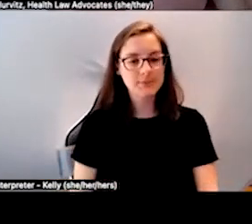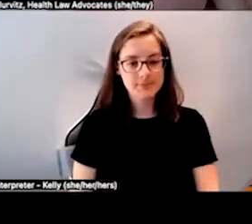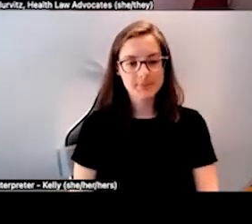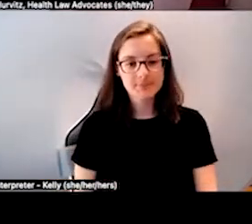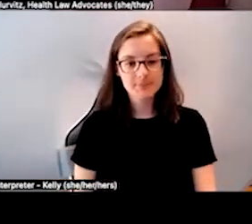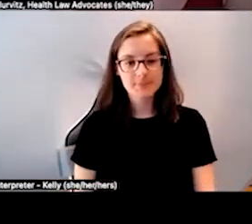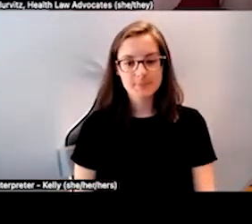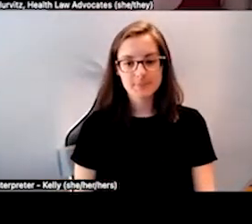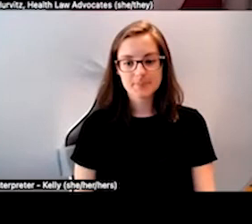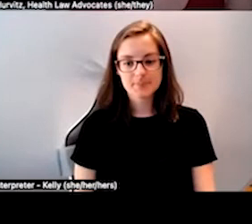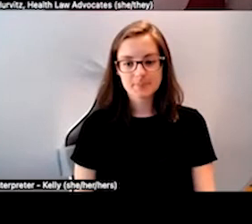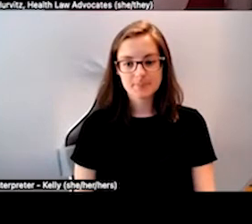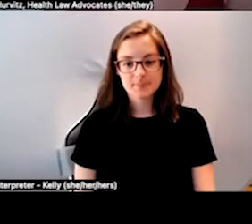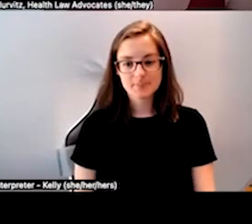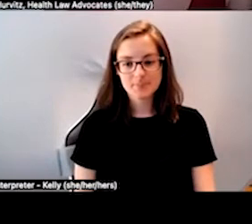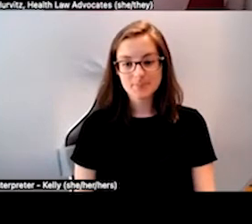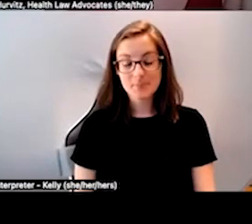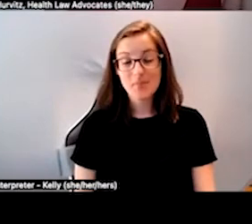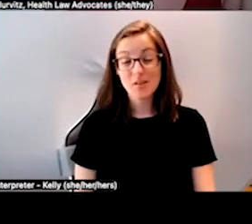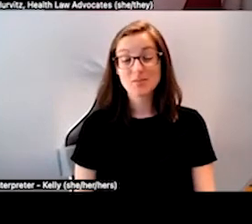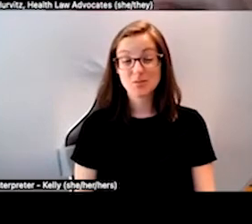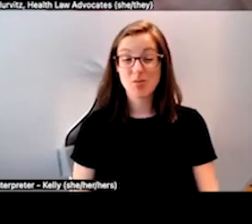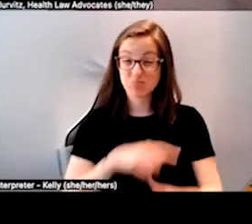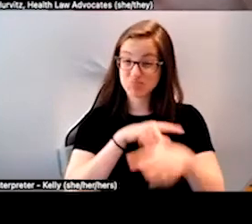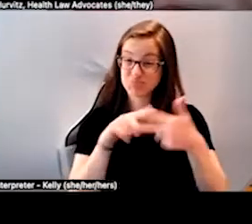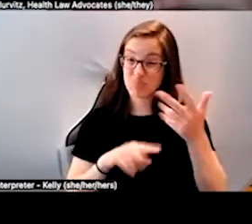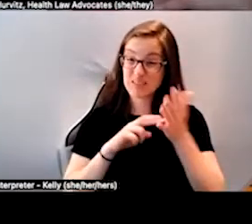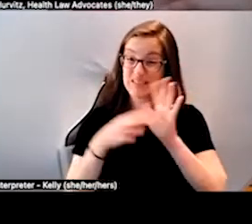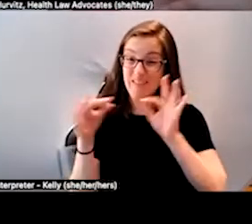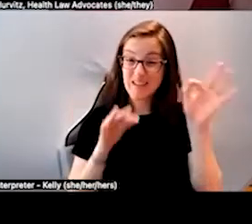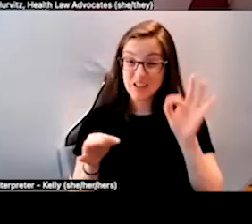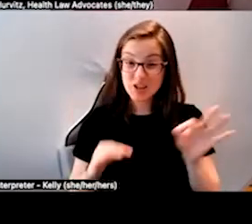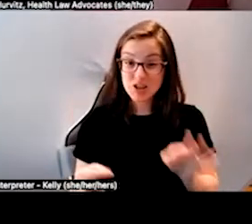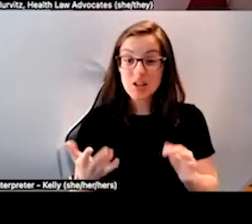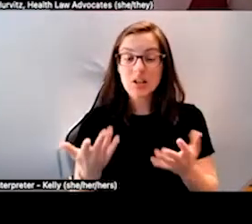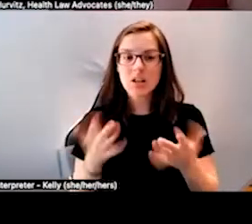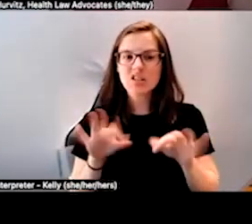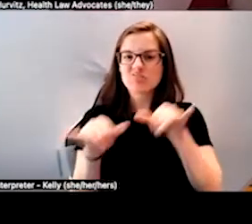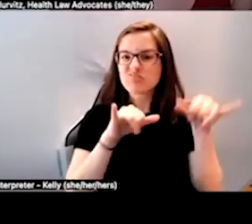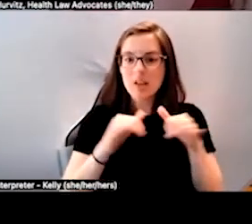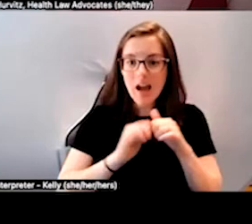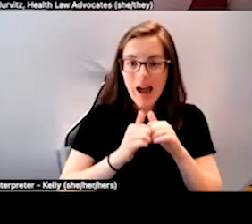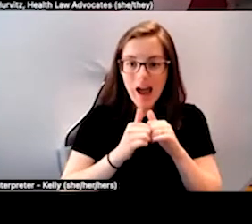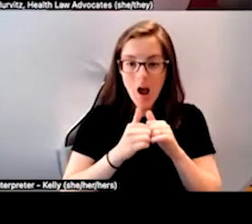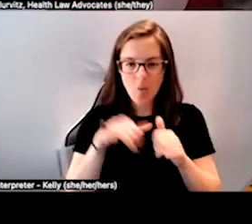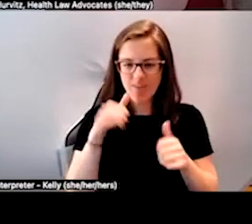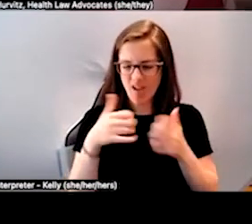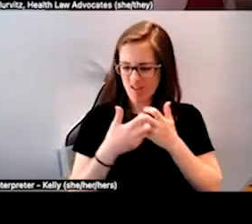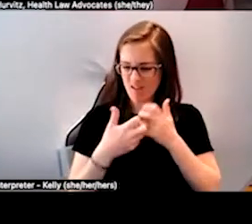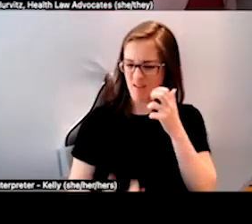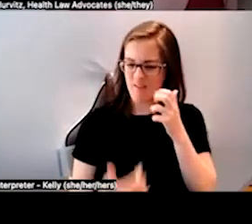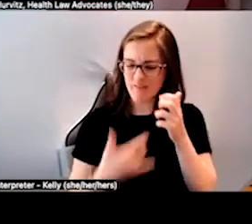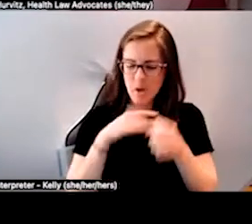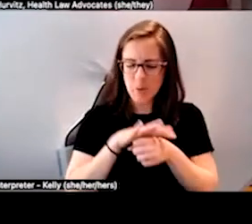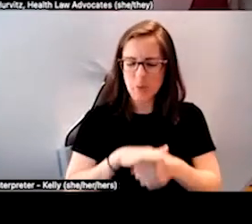So the main thing that all of these things have in common is, again, this distress that's caused by a discrepancy, which can be addressed